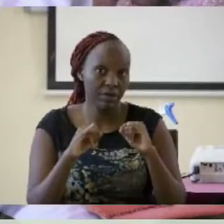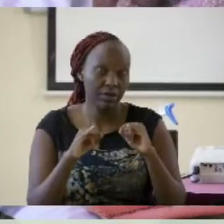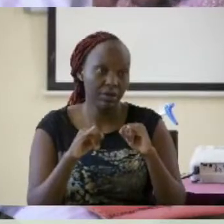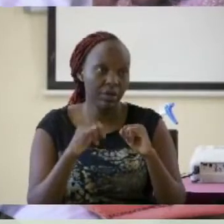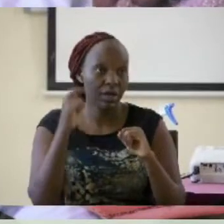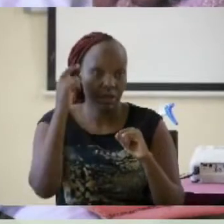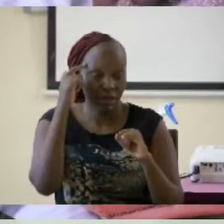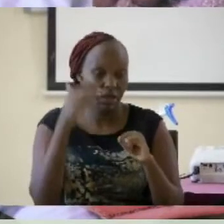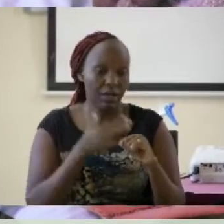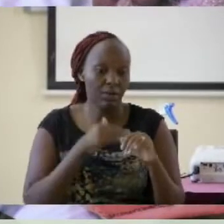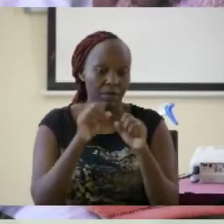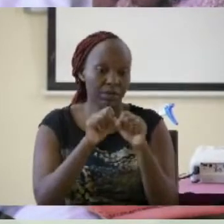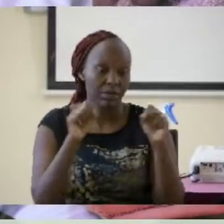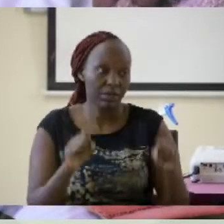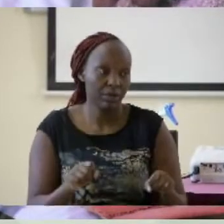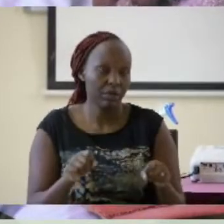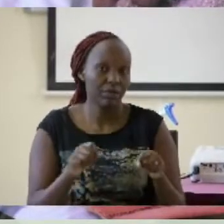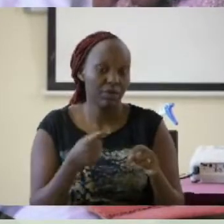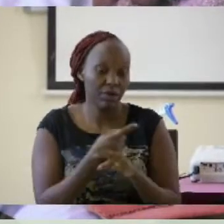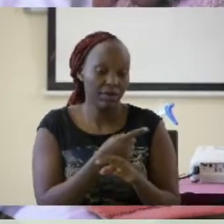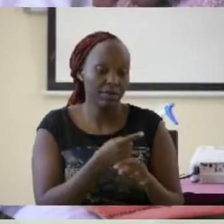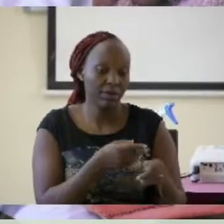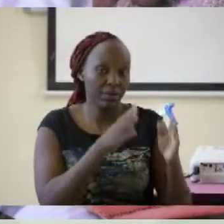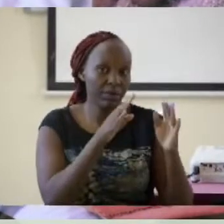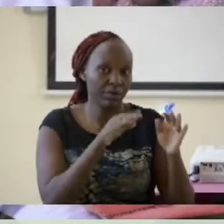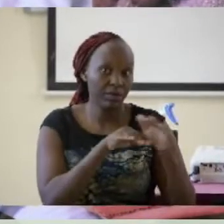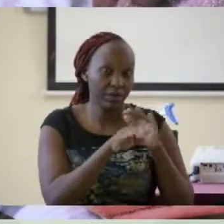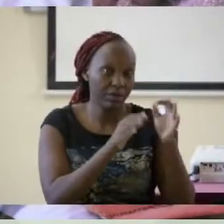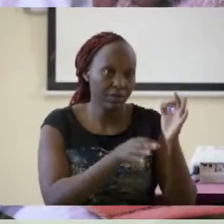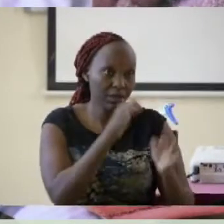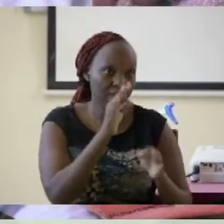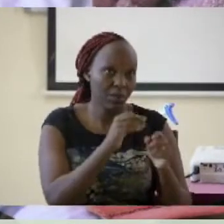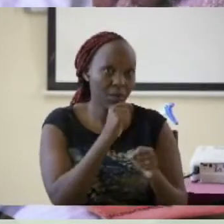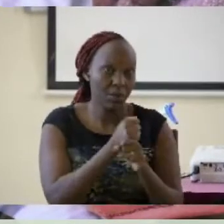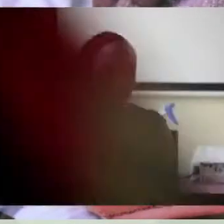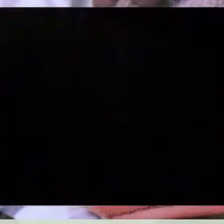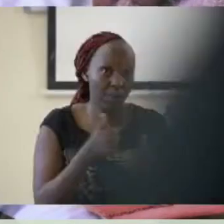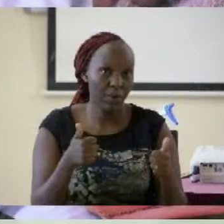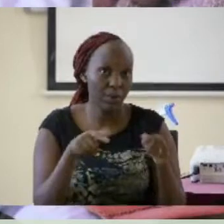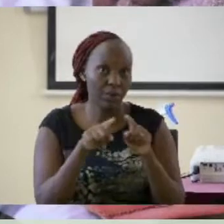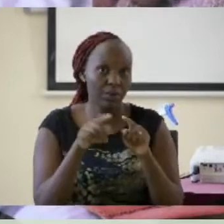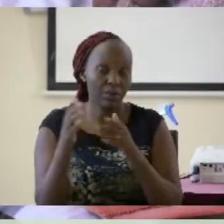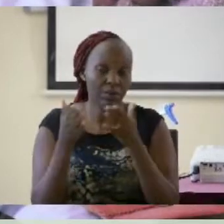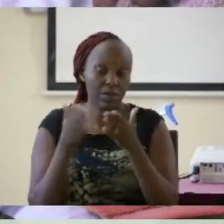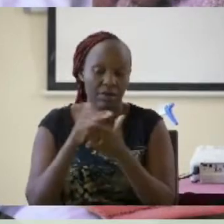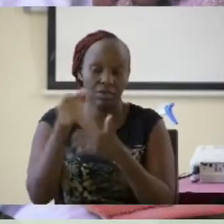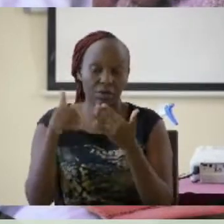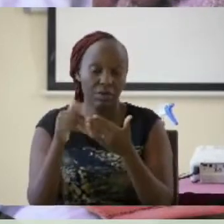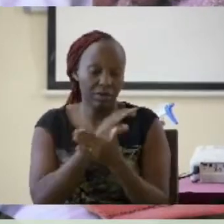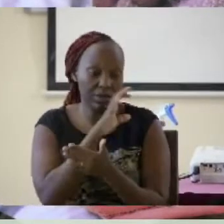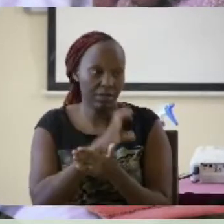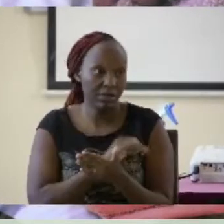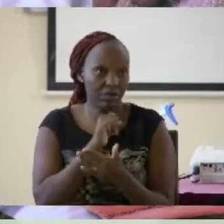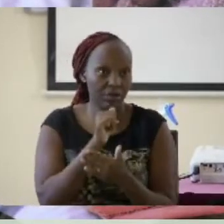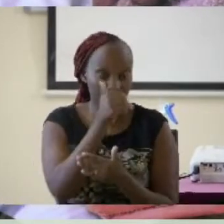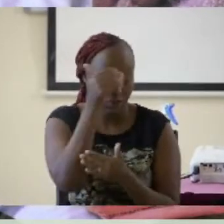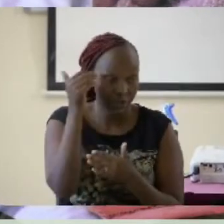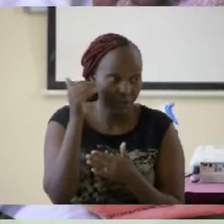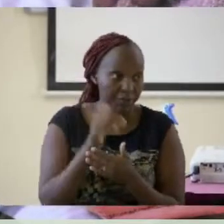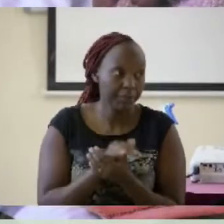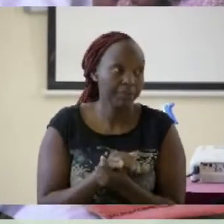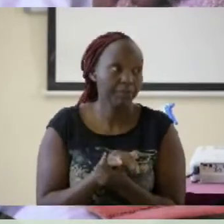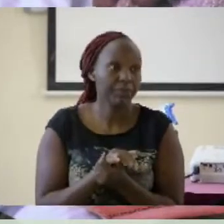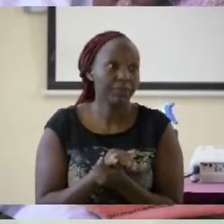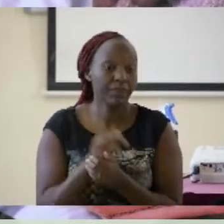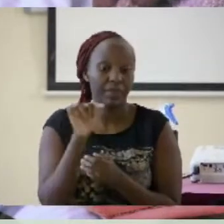our system, alternative justice system, will be effective, and then it will serve all citizens. But let us not forget that